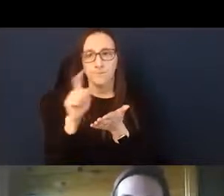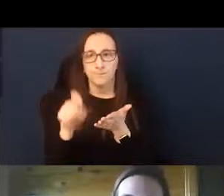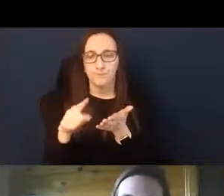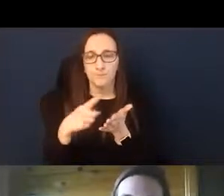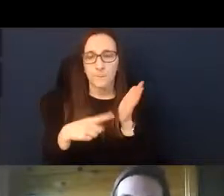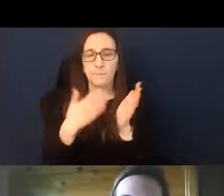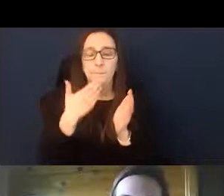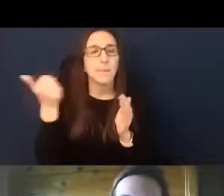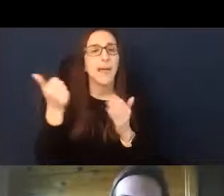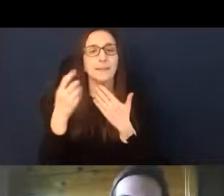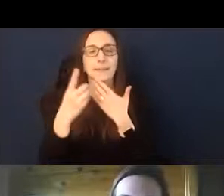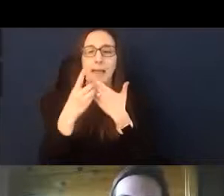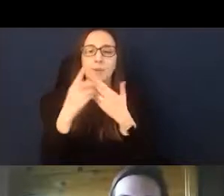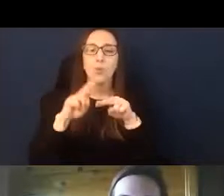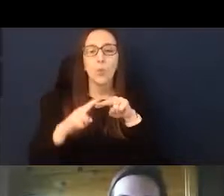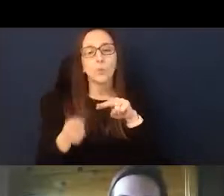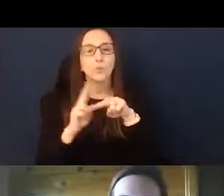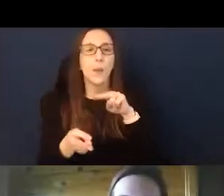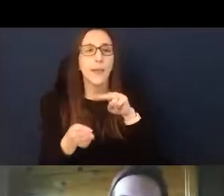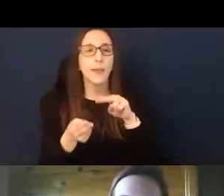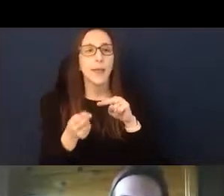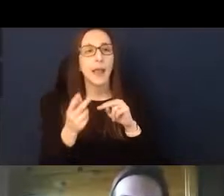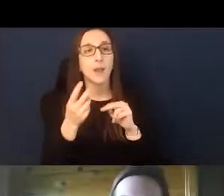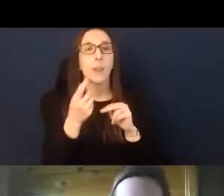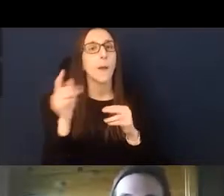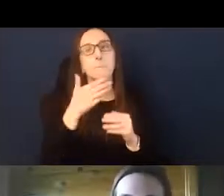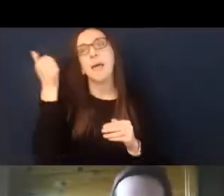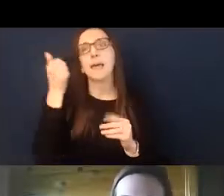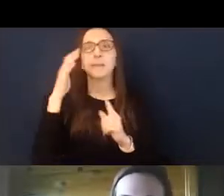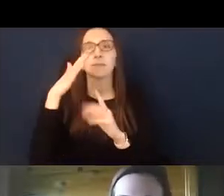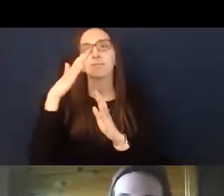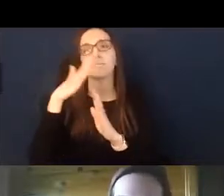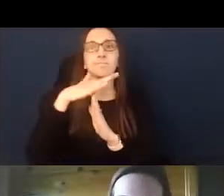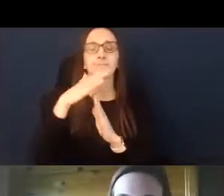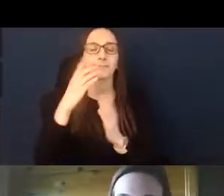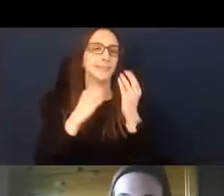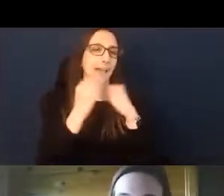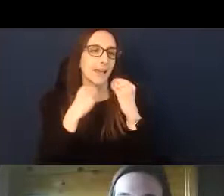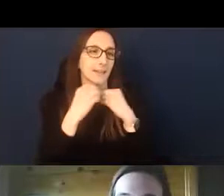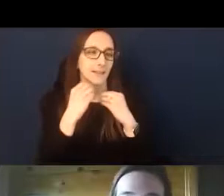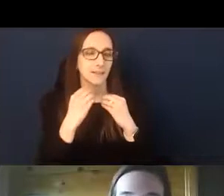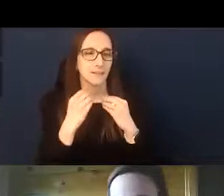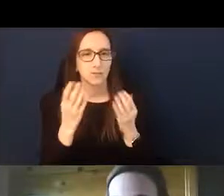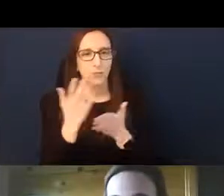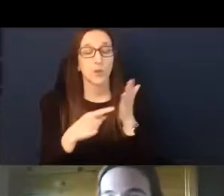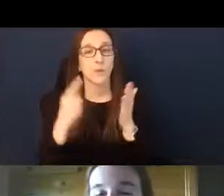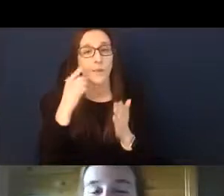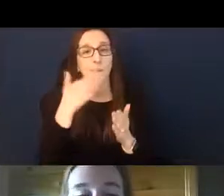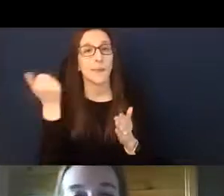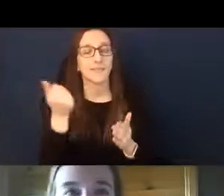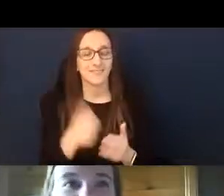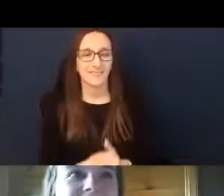best diet for losing weight and like what is the best diet? So can you talk a little bit about like the best of anything?